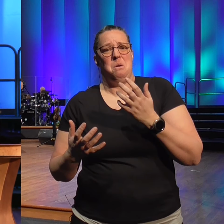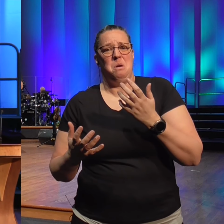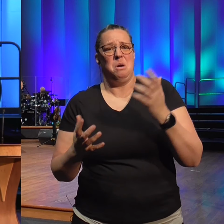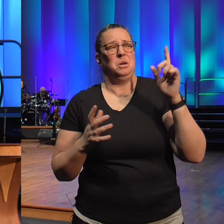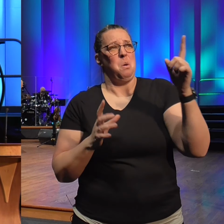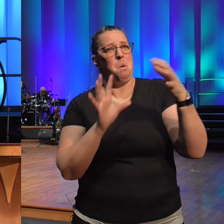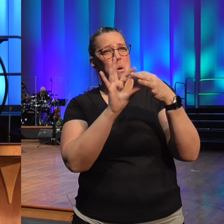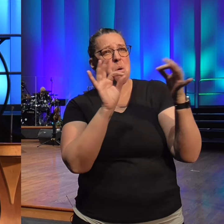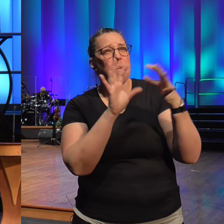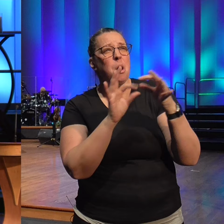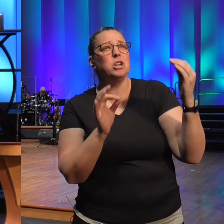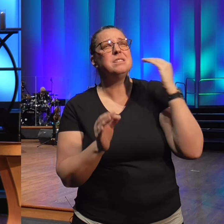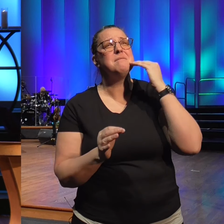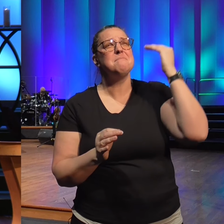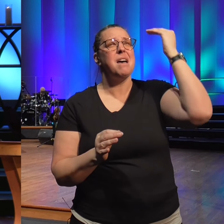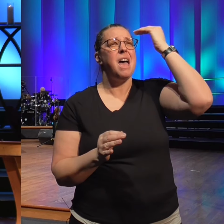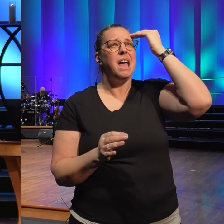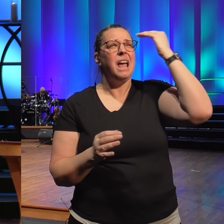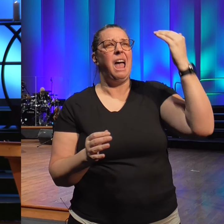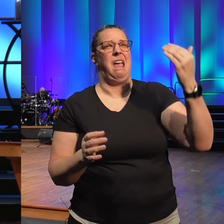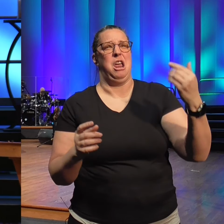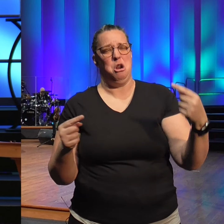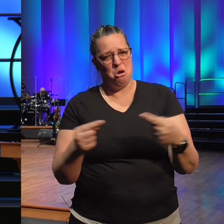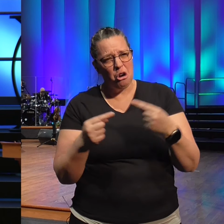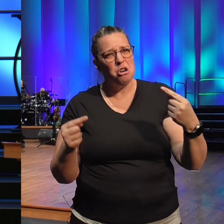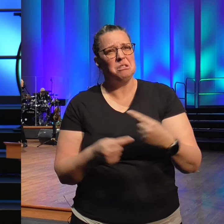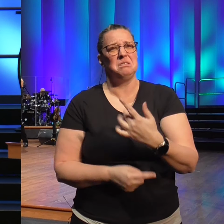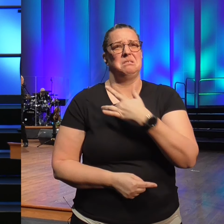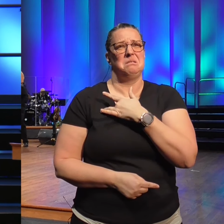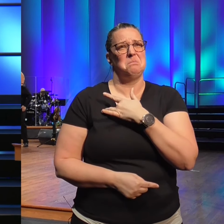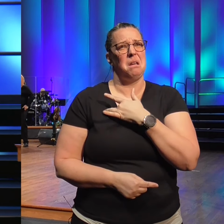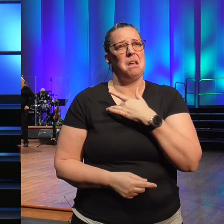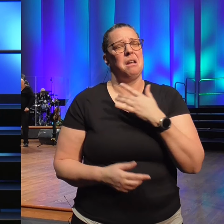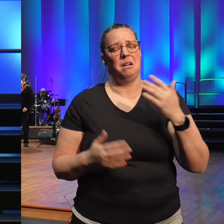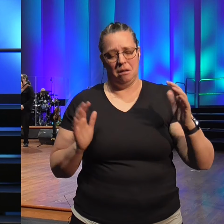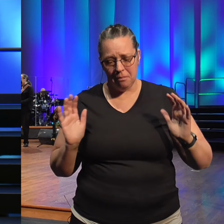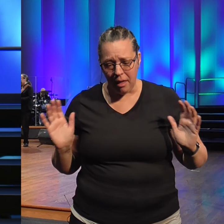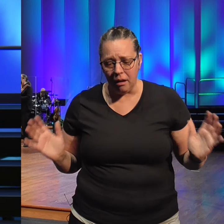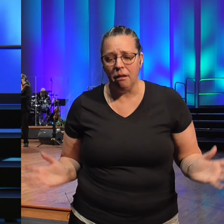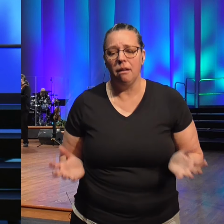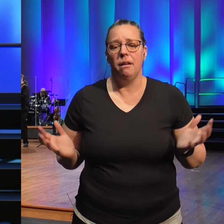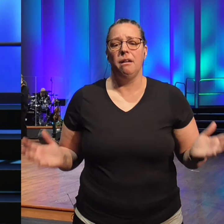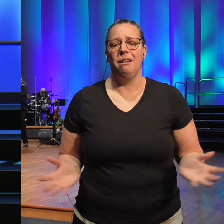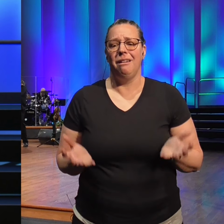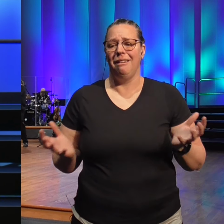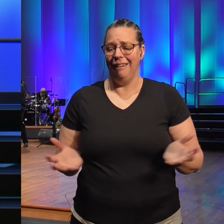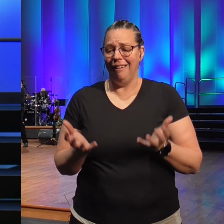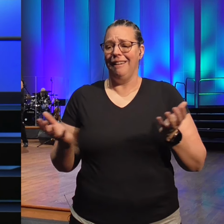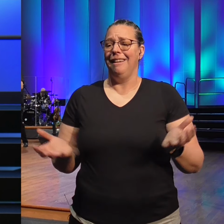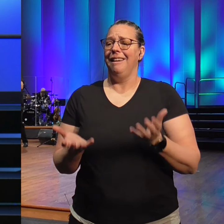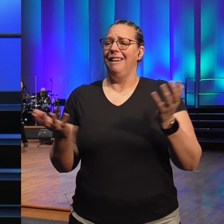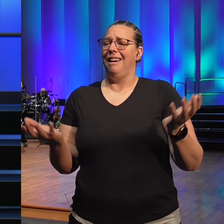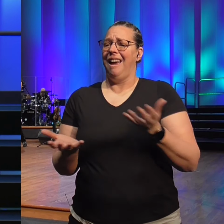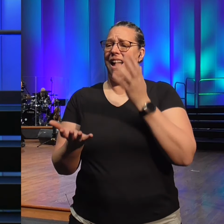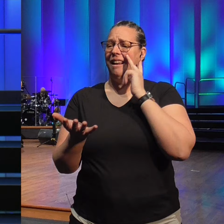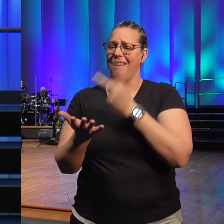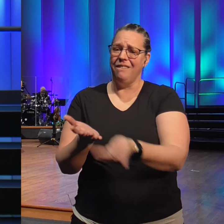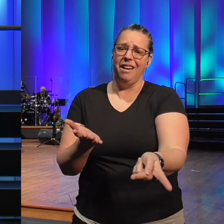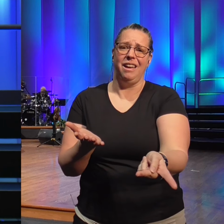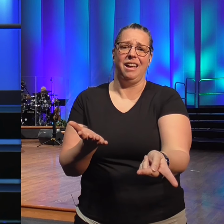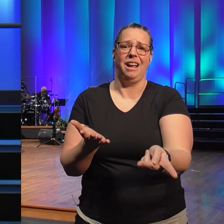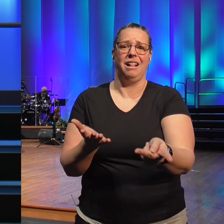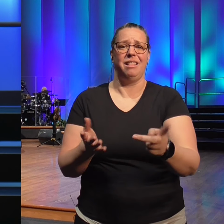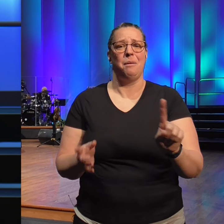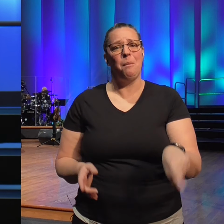my head, like knives in my heart. You build me up and then I fall apart, 'cause I'm